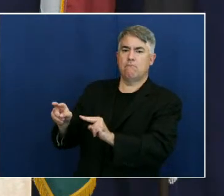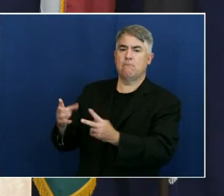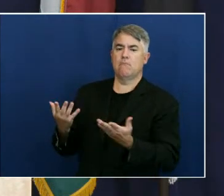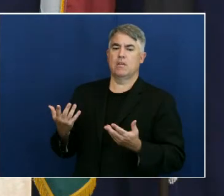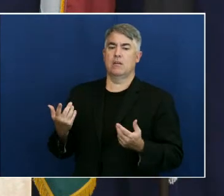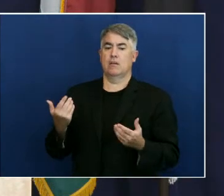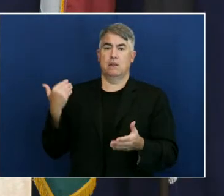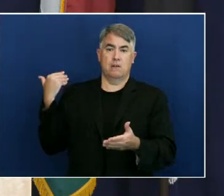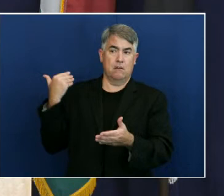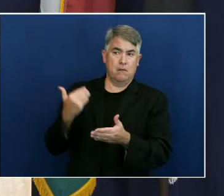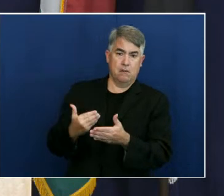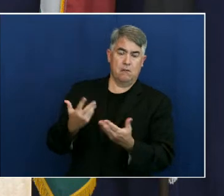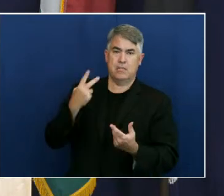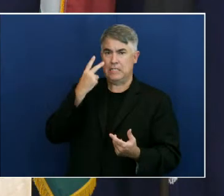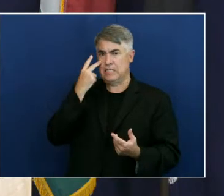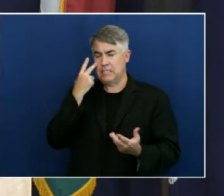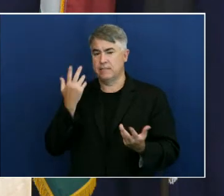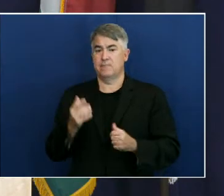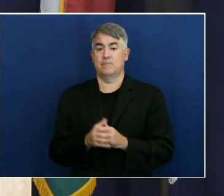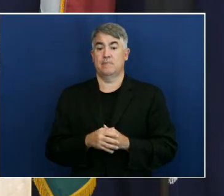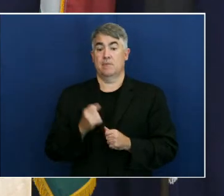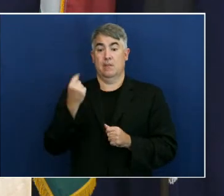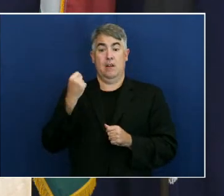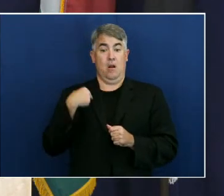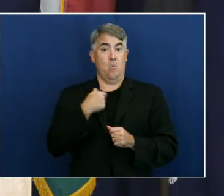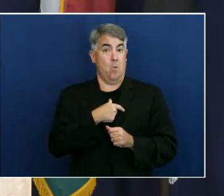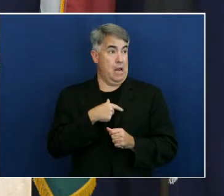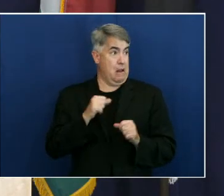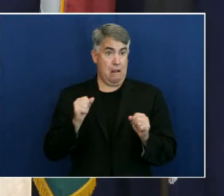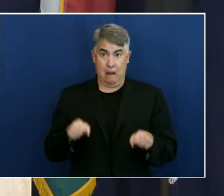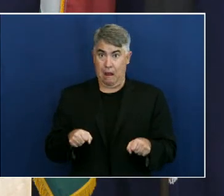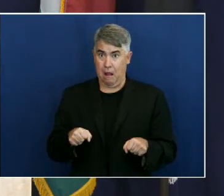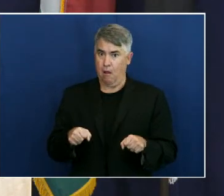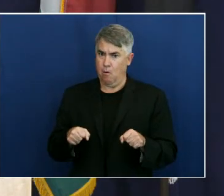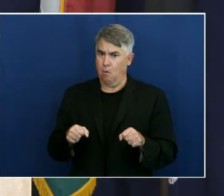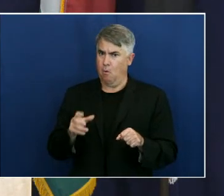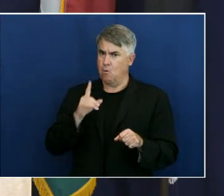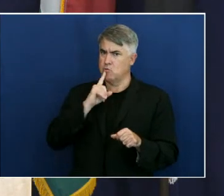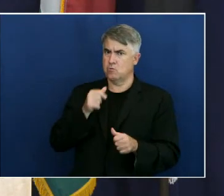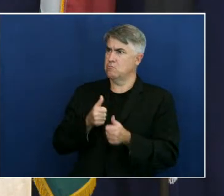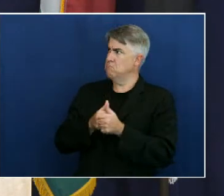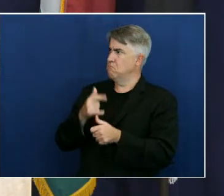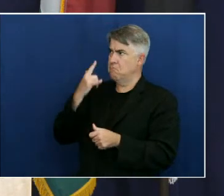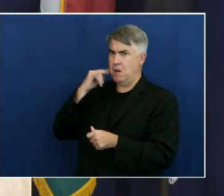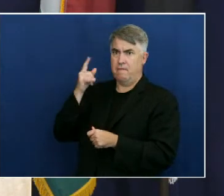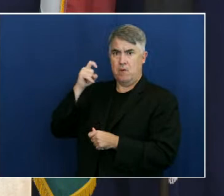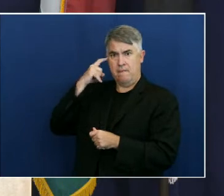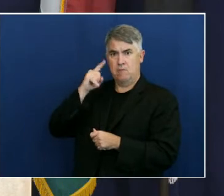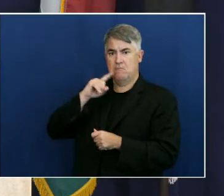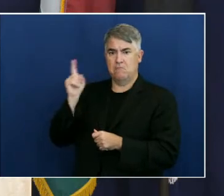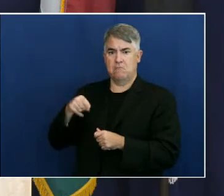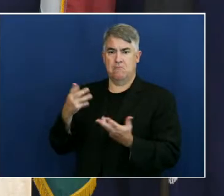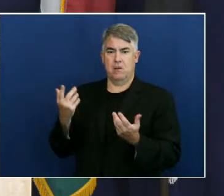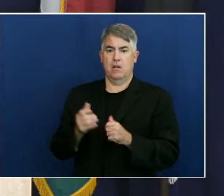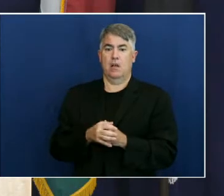as much as the extent as possible, we will follow the state guidelines, but it will also have to depend on what our local case rates are.